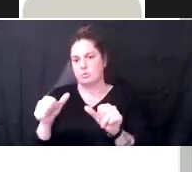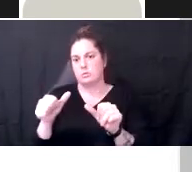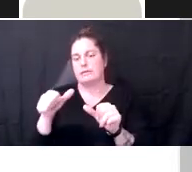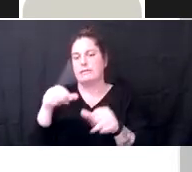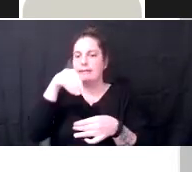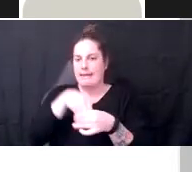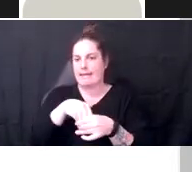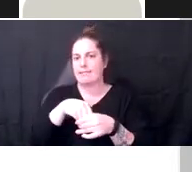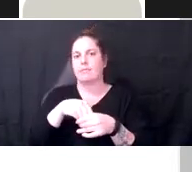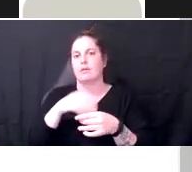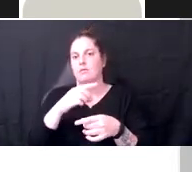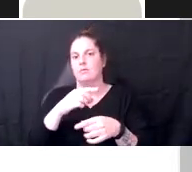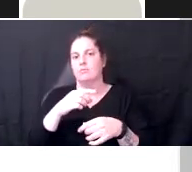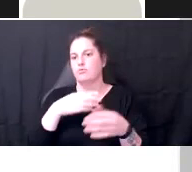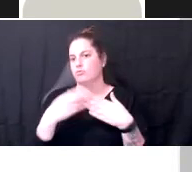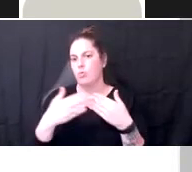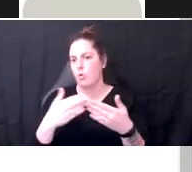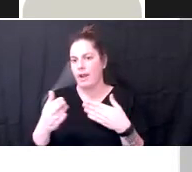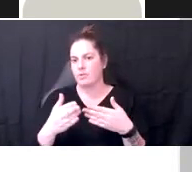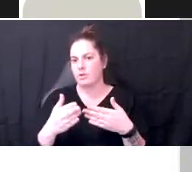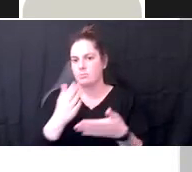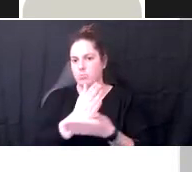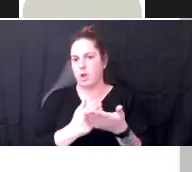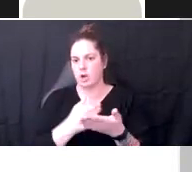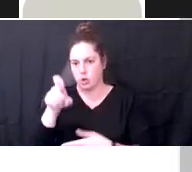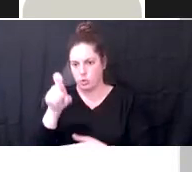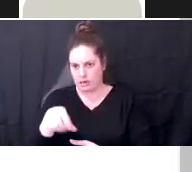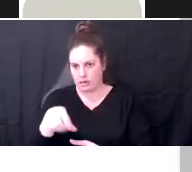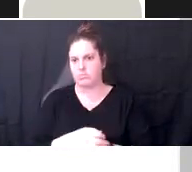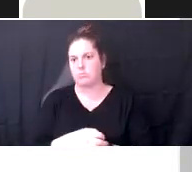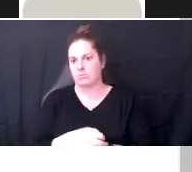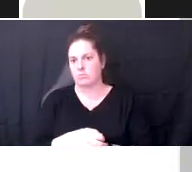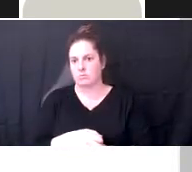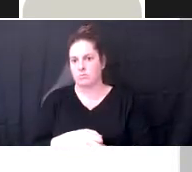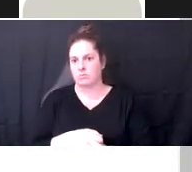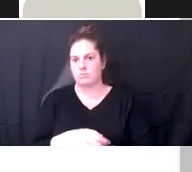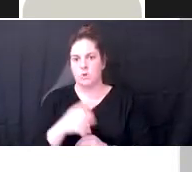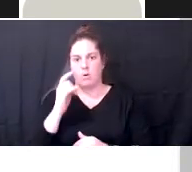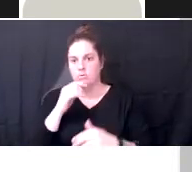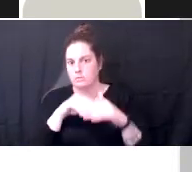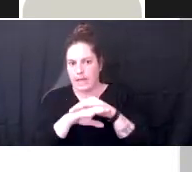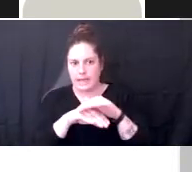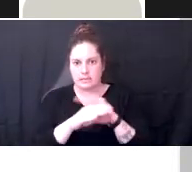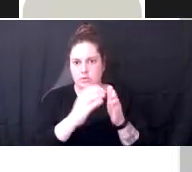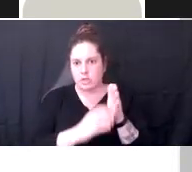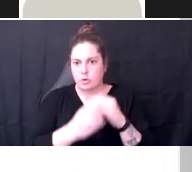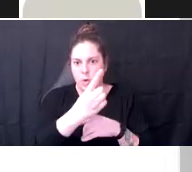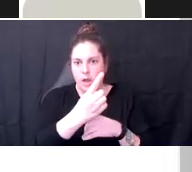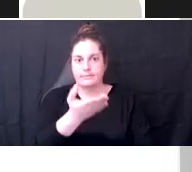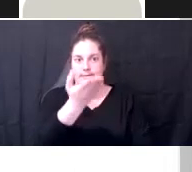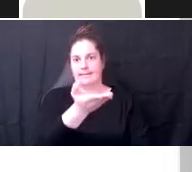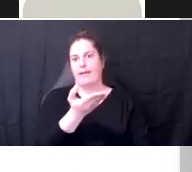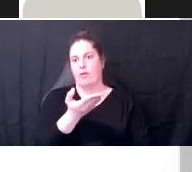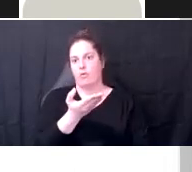appropriate overview so you have access to it right where you need it. Okay. So this chapter in the CK12